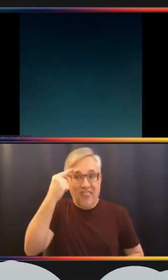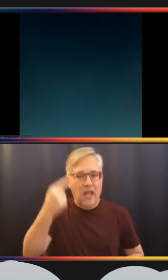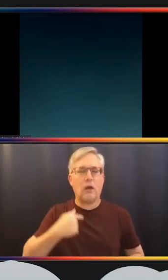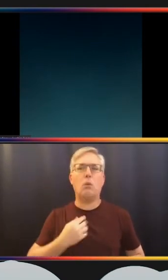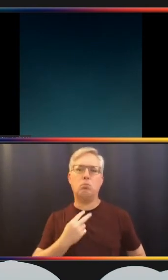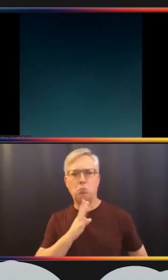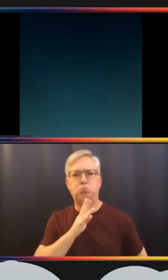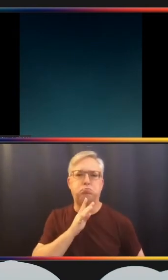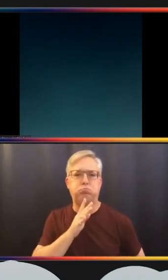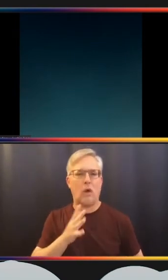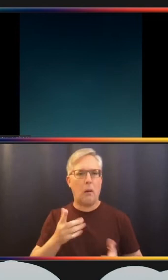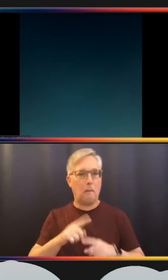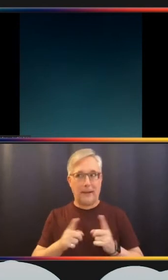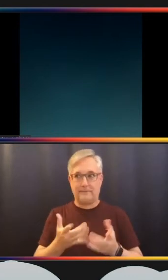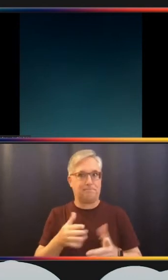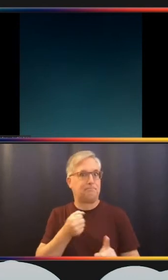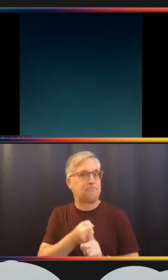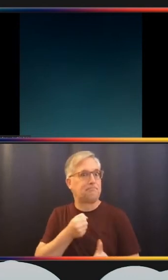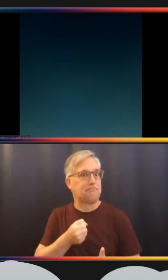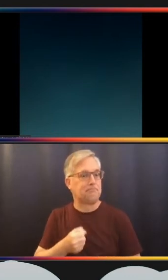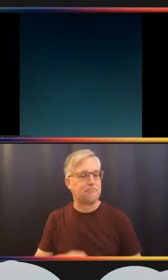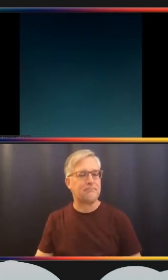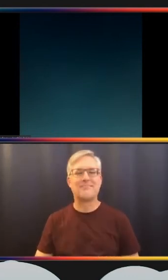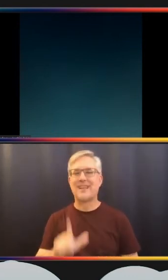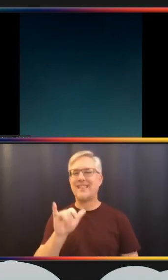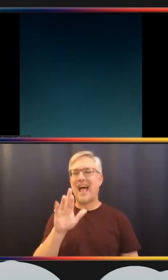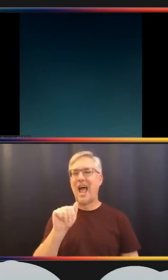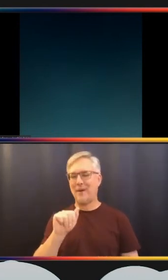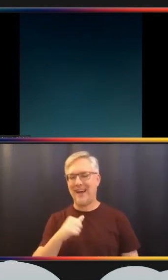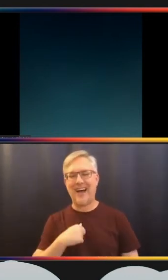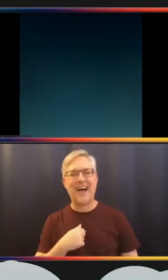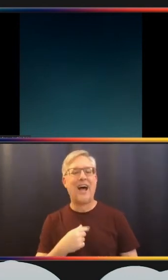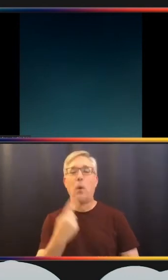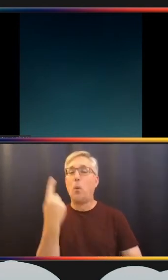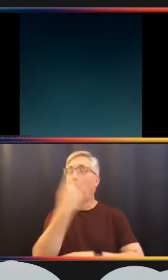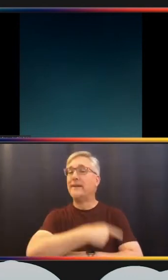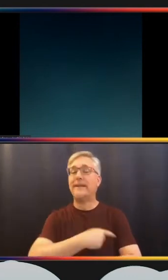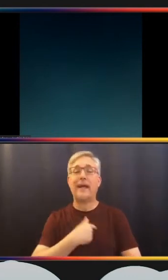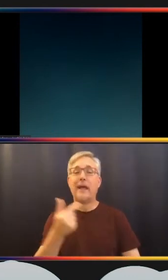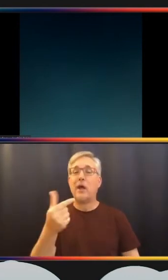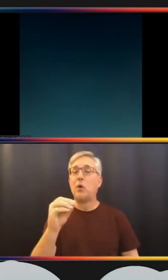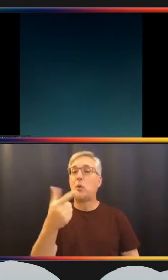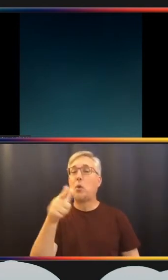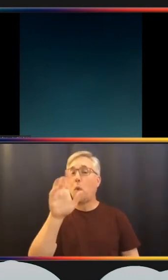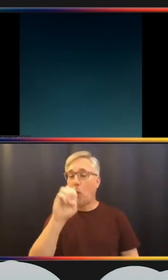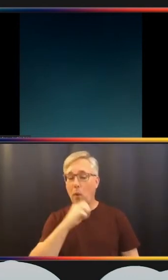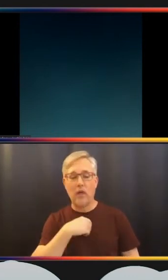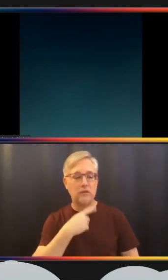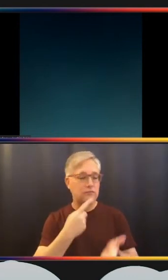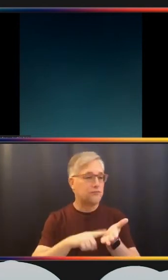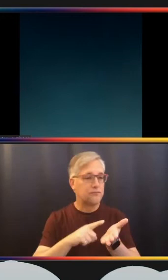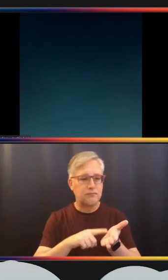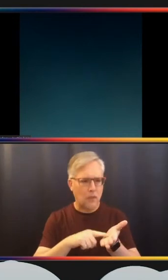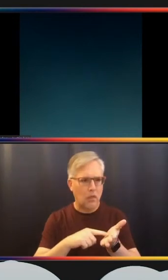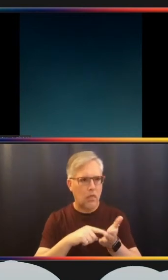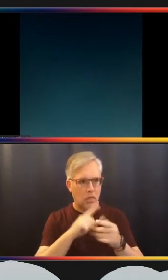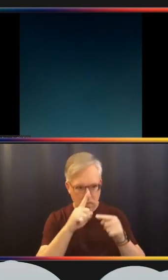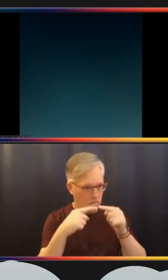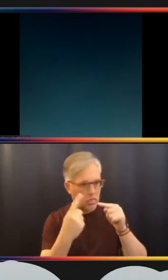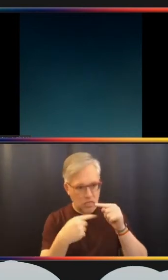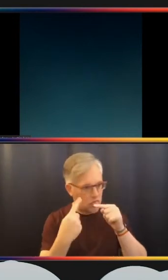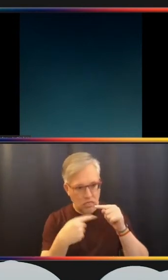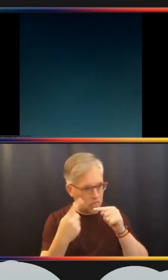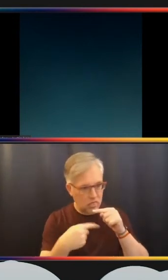No, I went on a research spiral, and Google for some reason has some small clips on the bottom